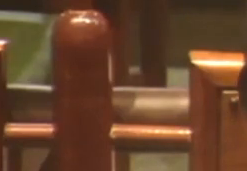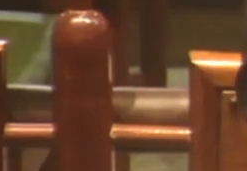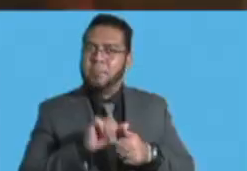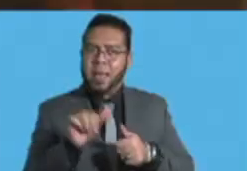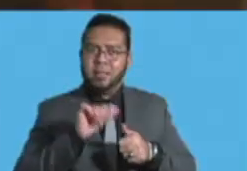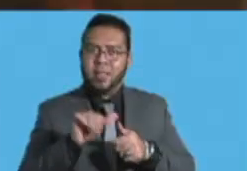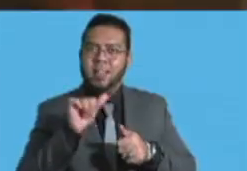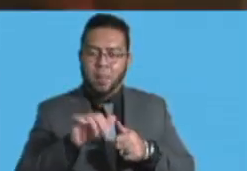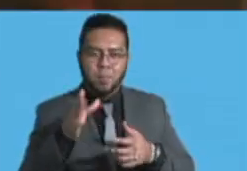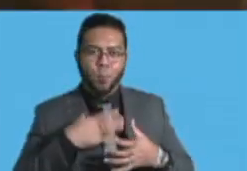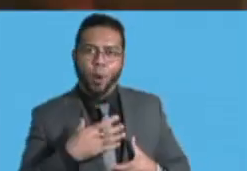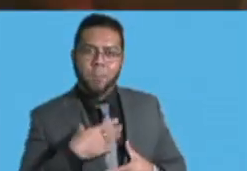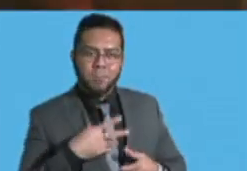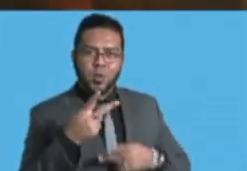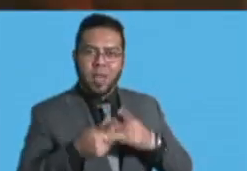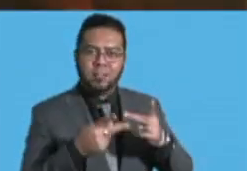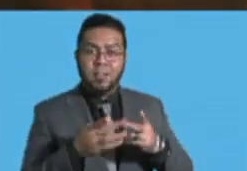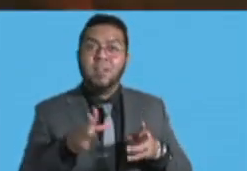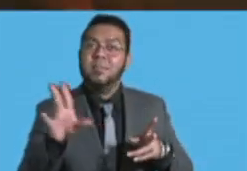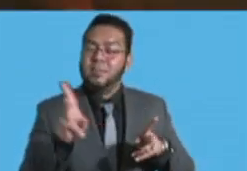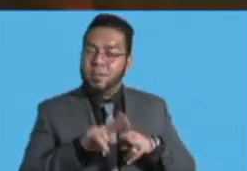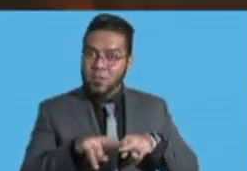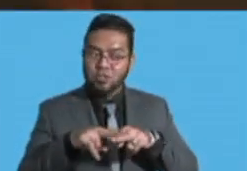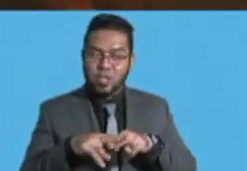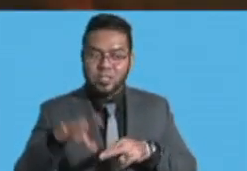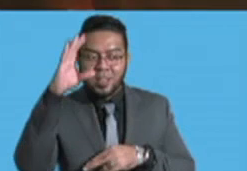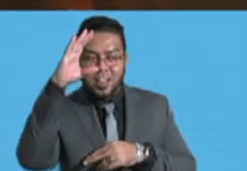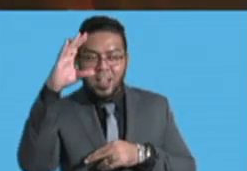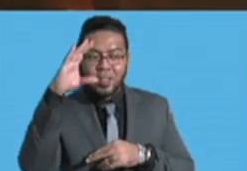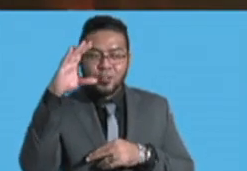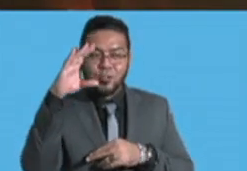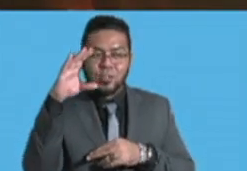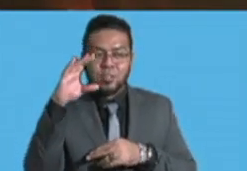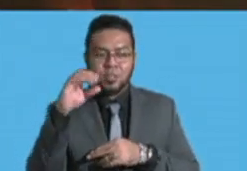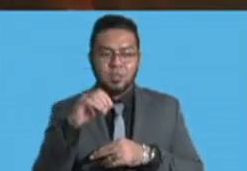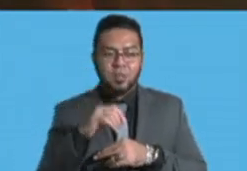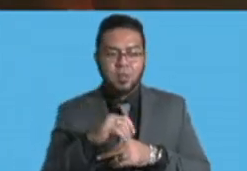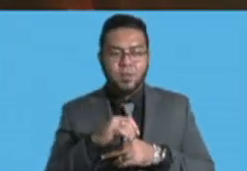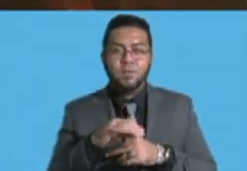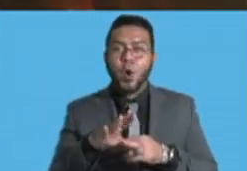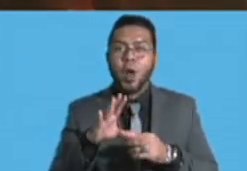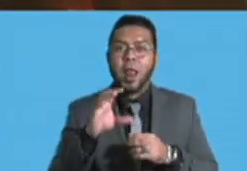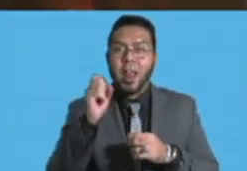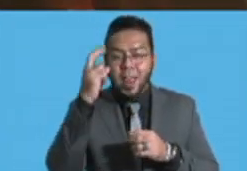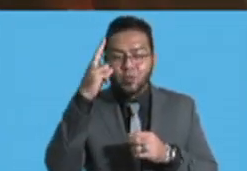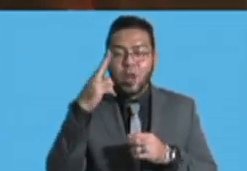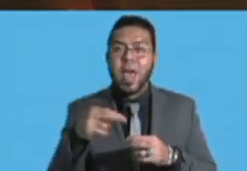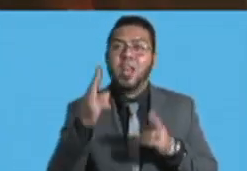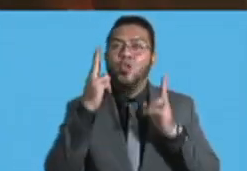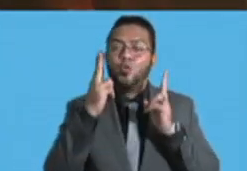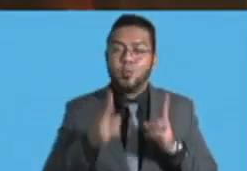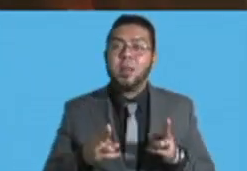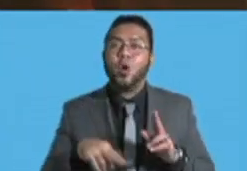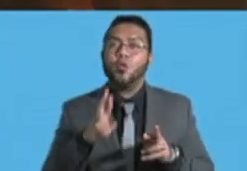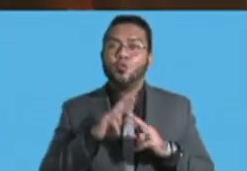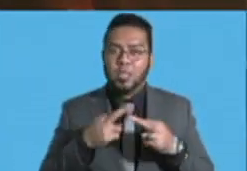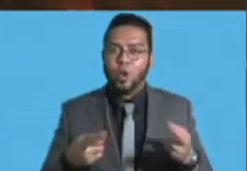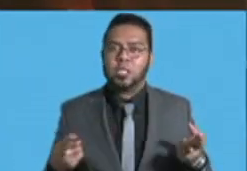lives. Fiji is a country rich in natural potential and in human resources. However, this is a